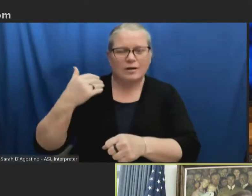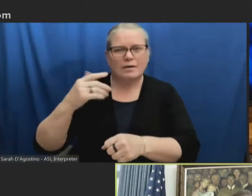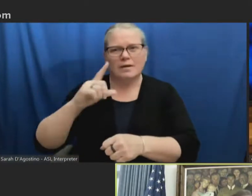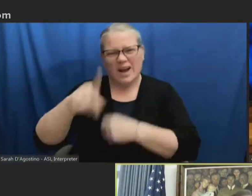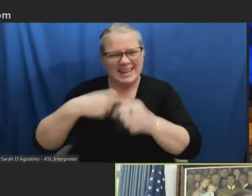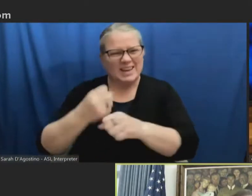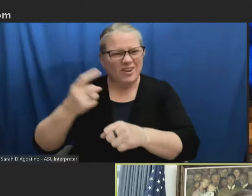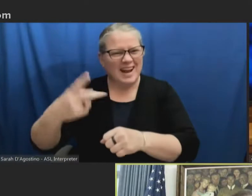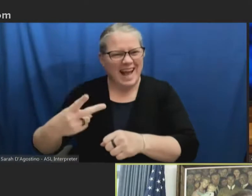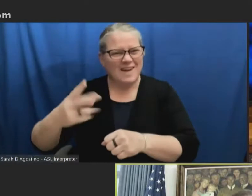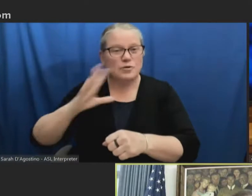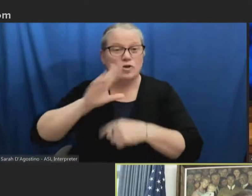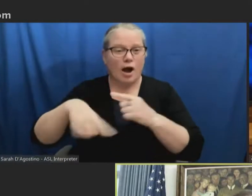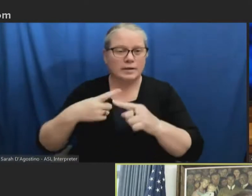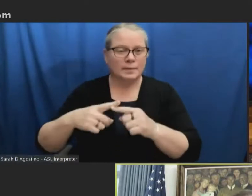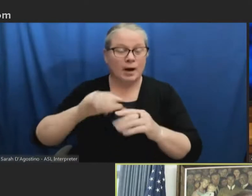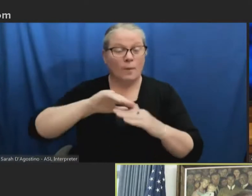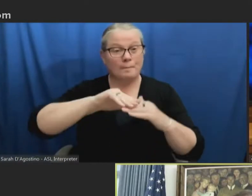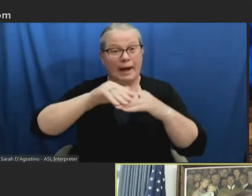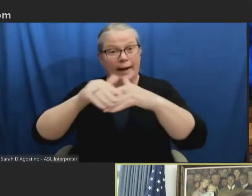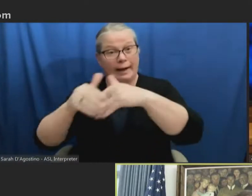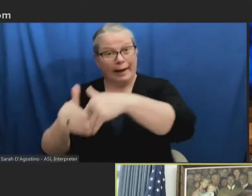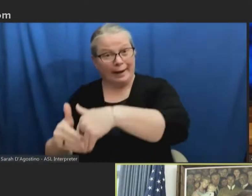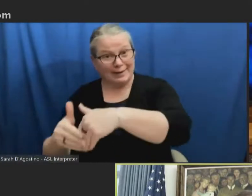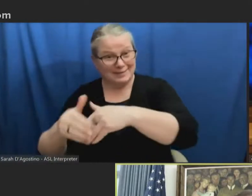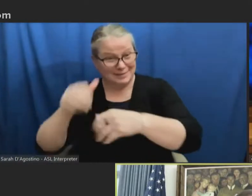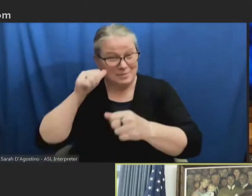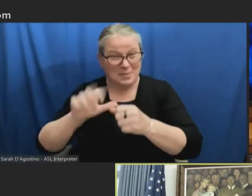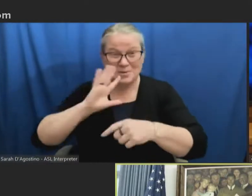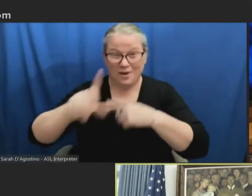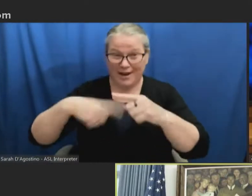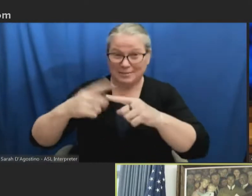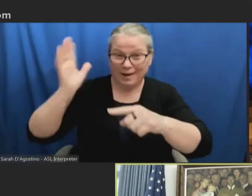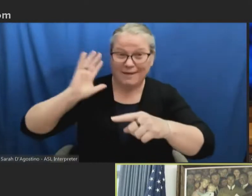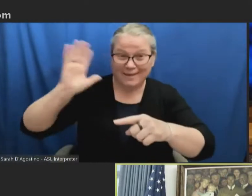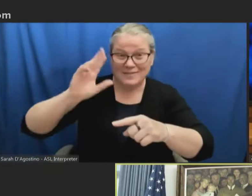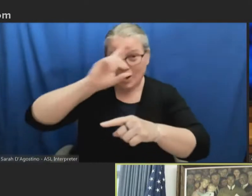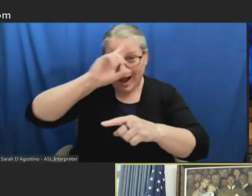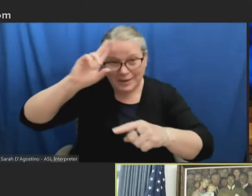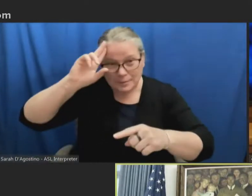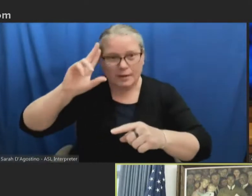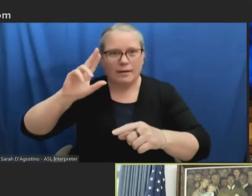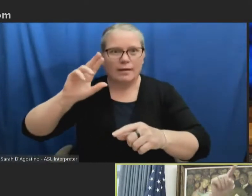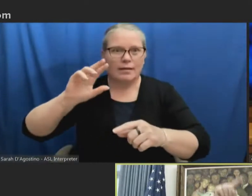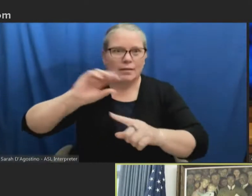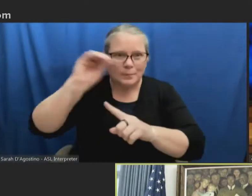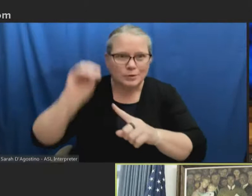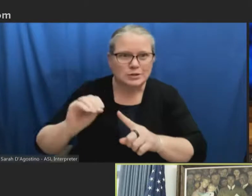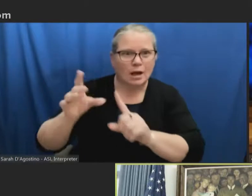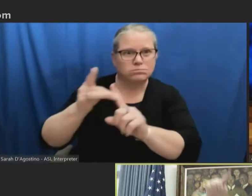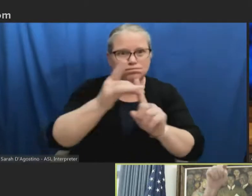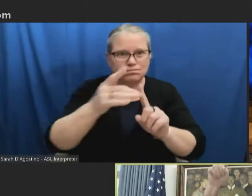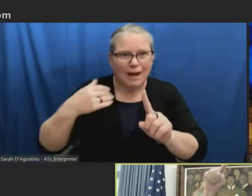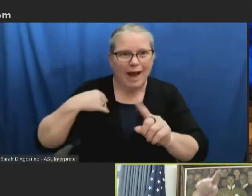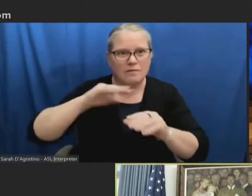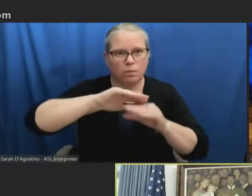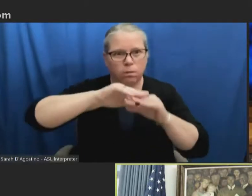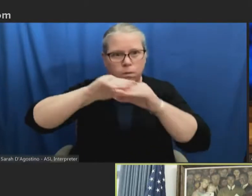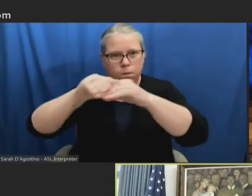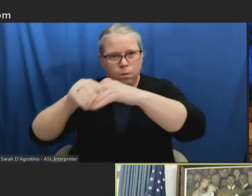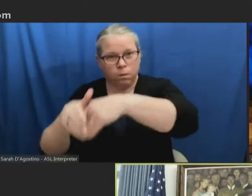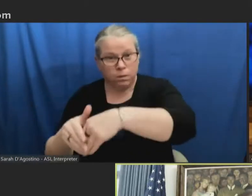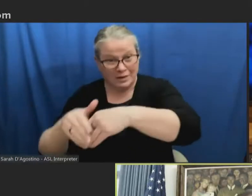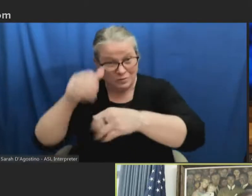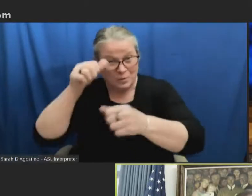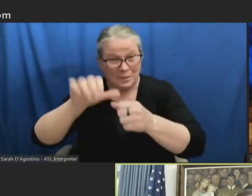came to hospitalizations and infections. I think what you've seen with Omicron is it's more of a V shape. It went up dramatically.